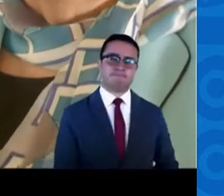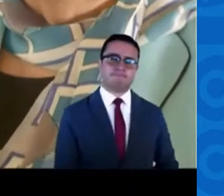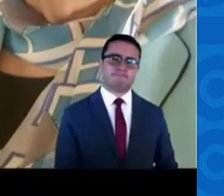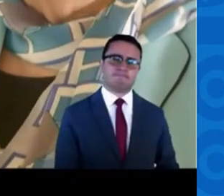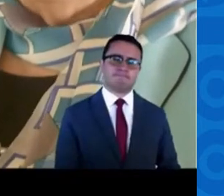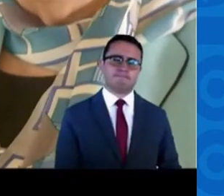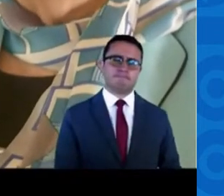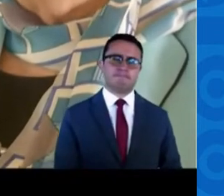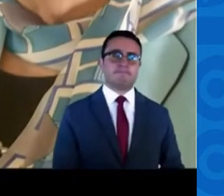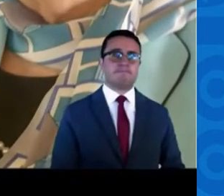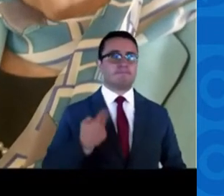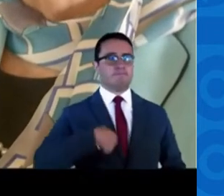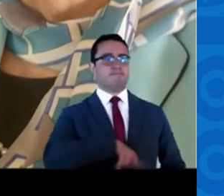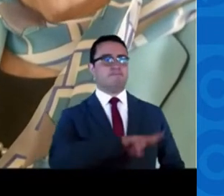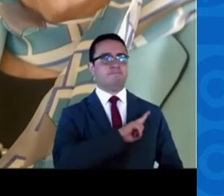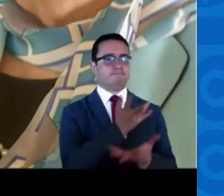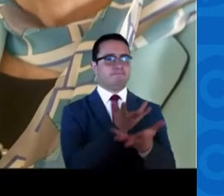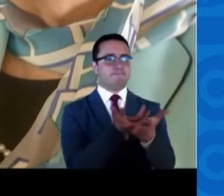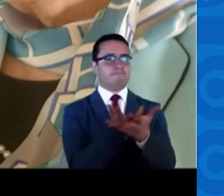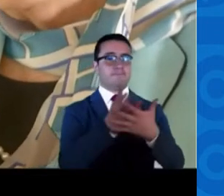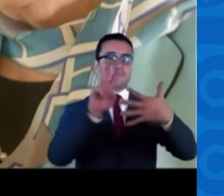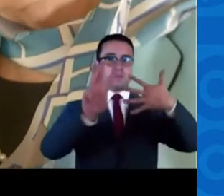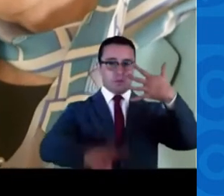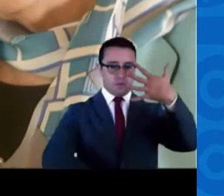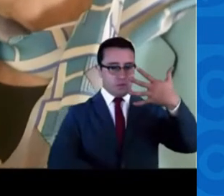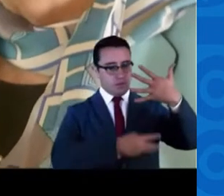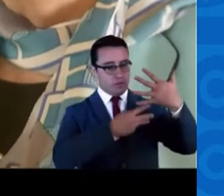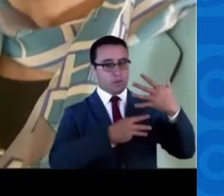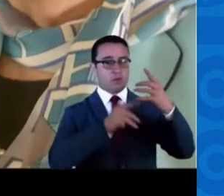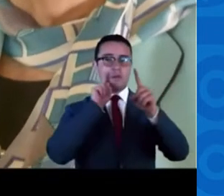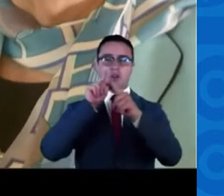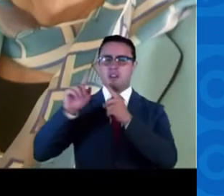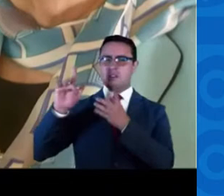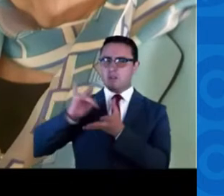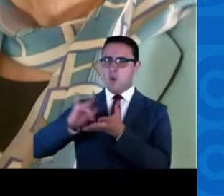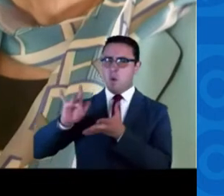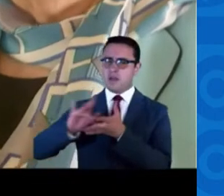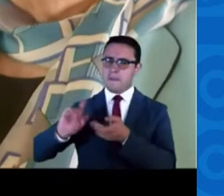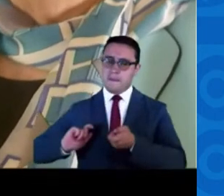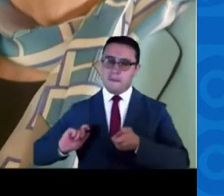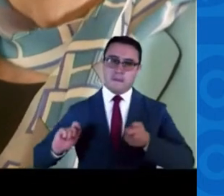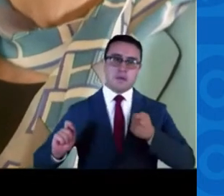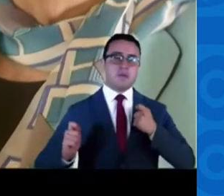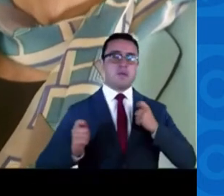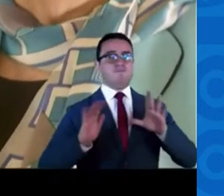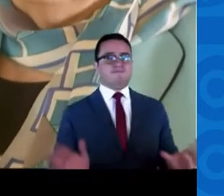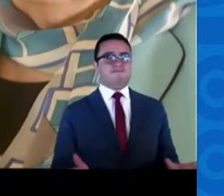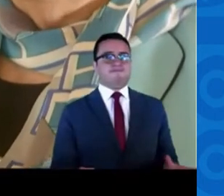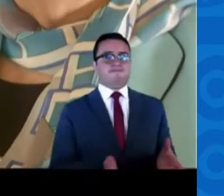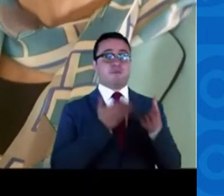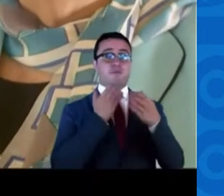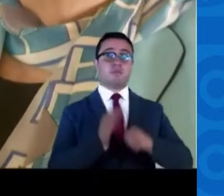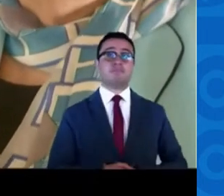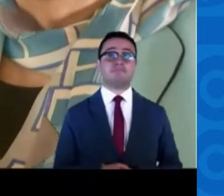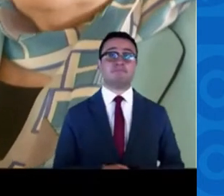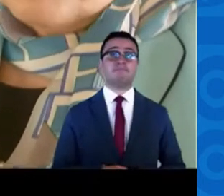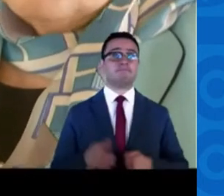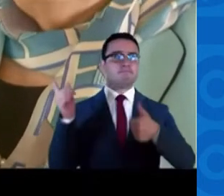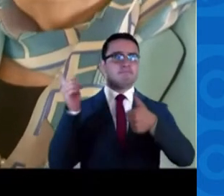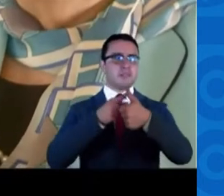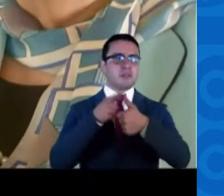that is very, very serious. We have drafted eight recommendations to go from emergency to